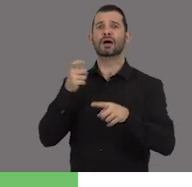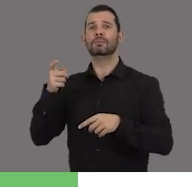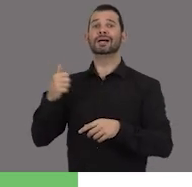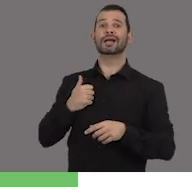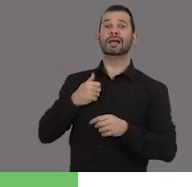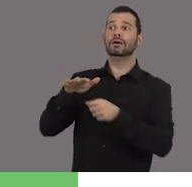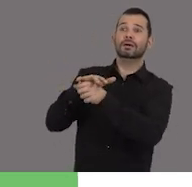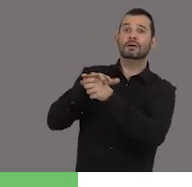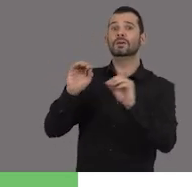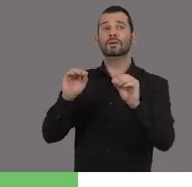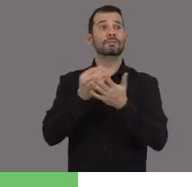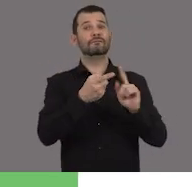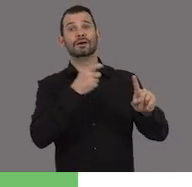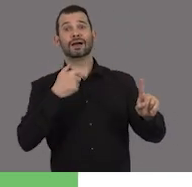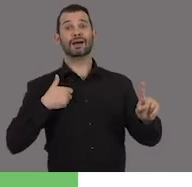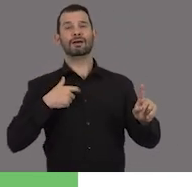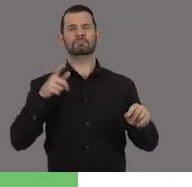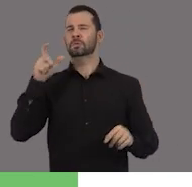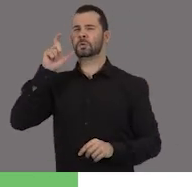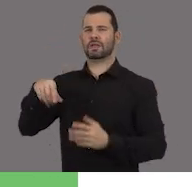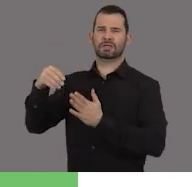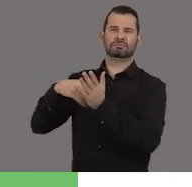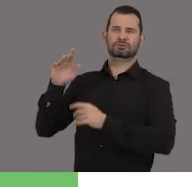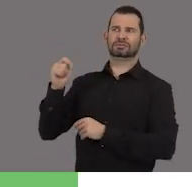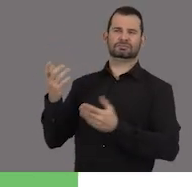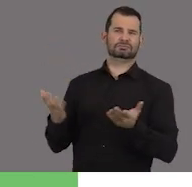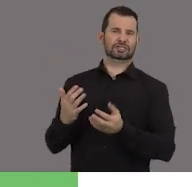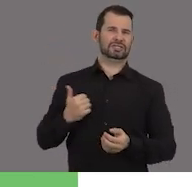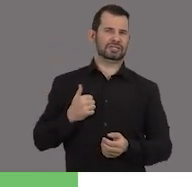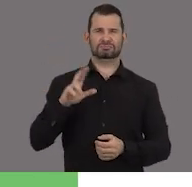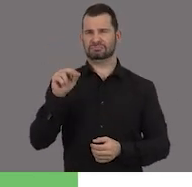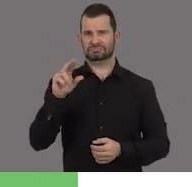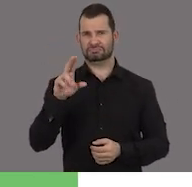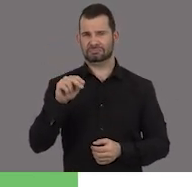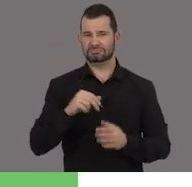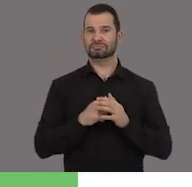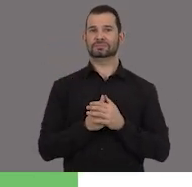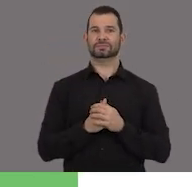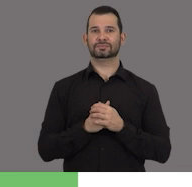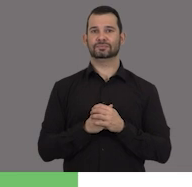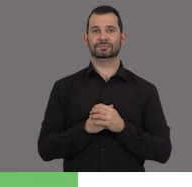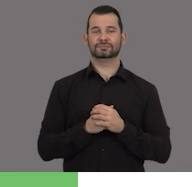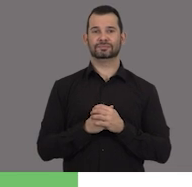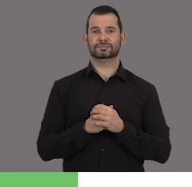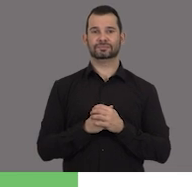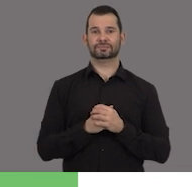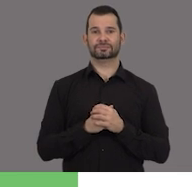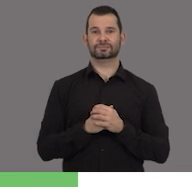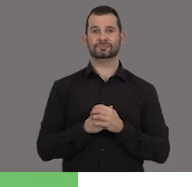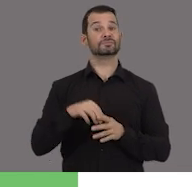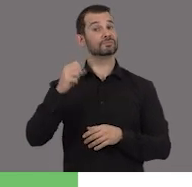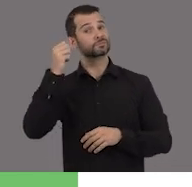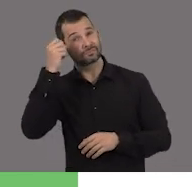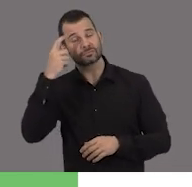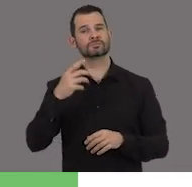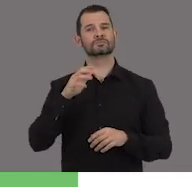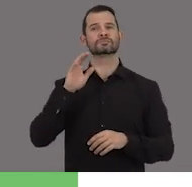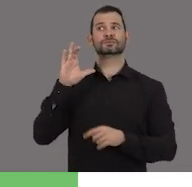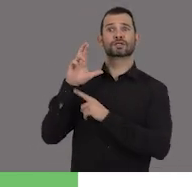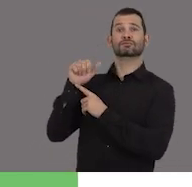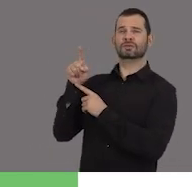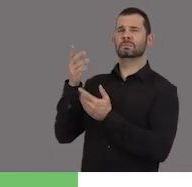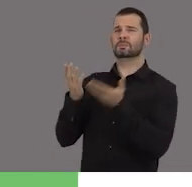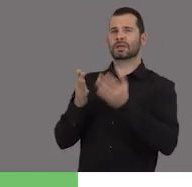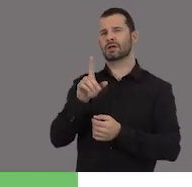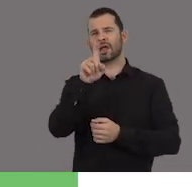and has no income from Canadian sources, they do not have to do their taxes in Canada. However,